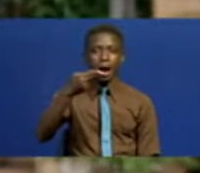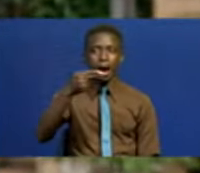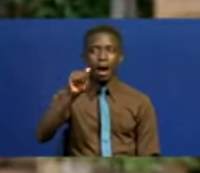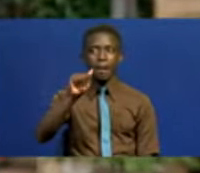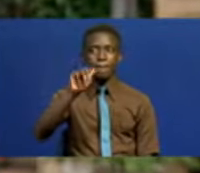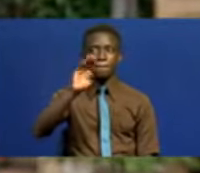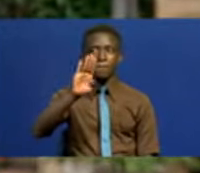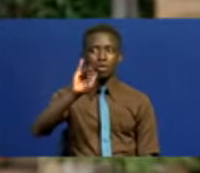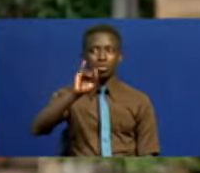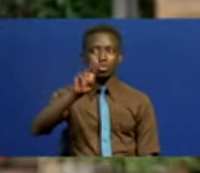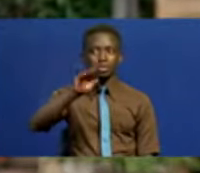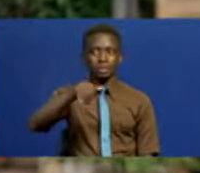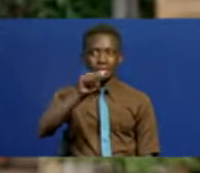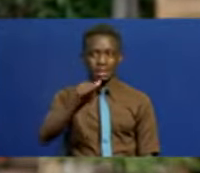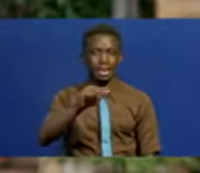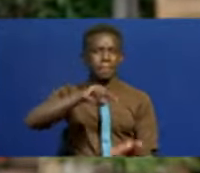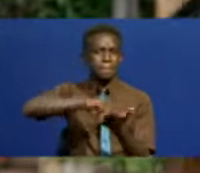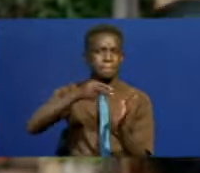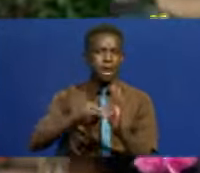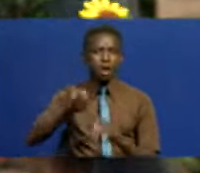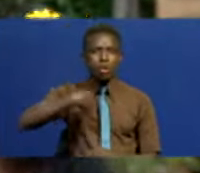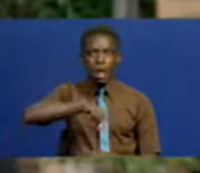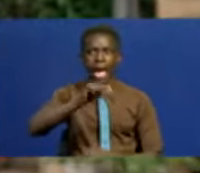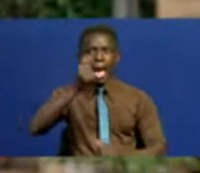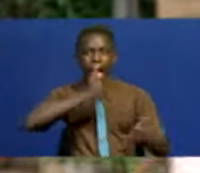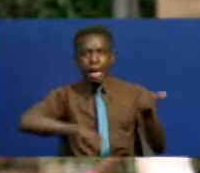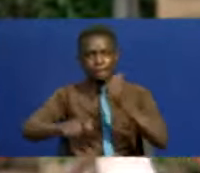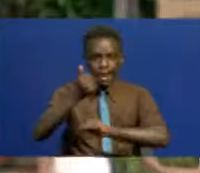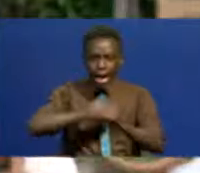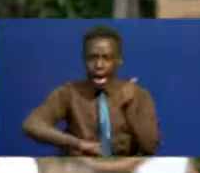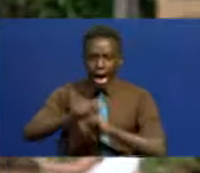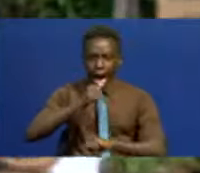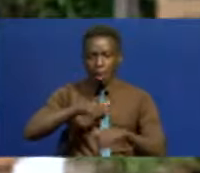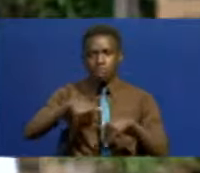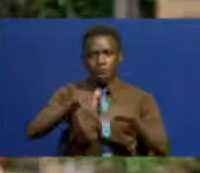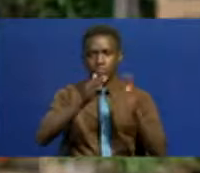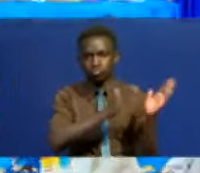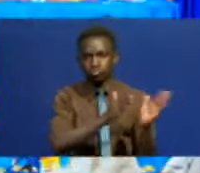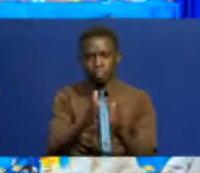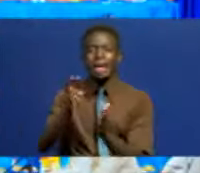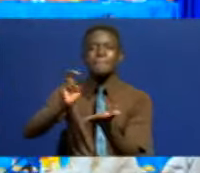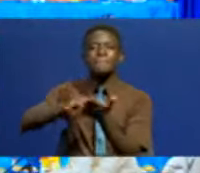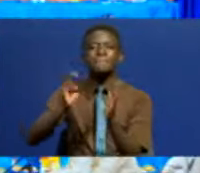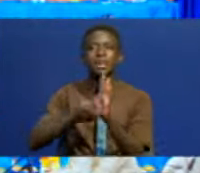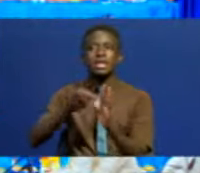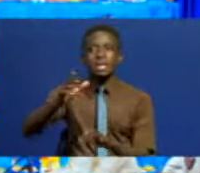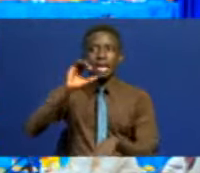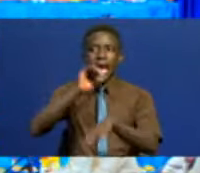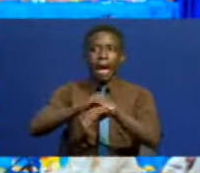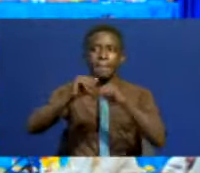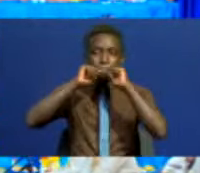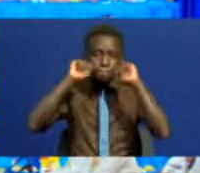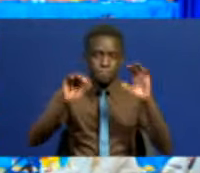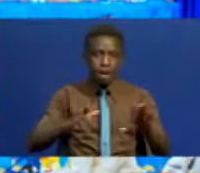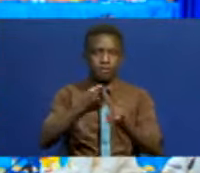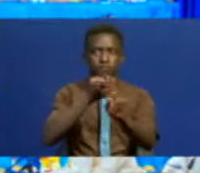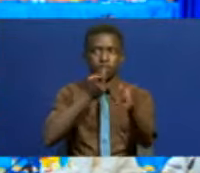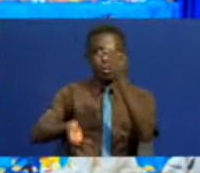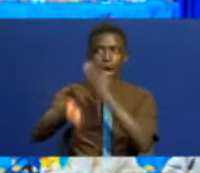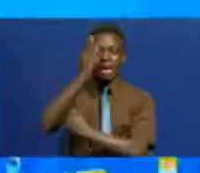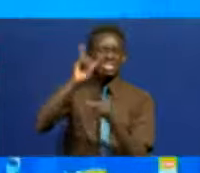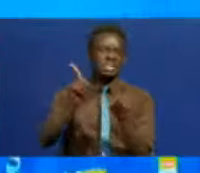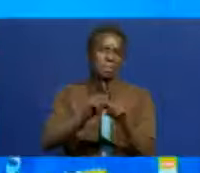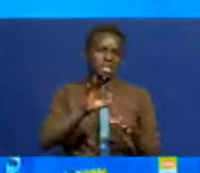puja. We perform the puja in order to attain blessings from God. It's like a spiritual ritual